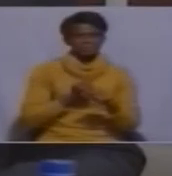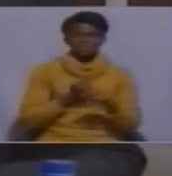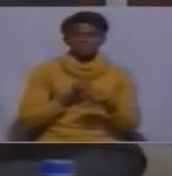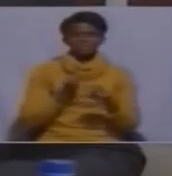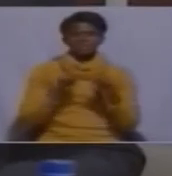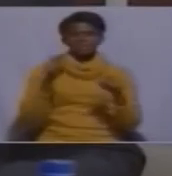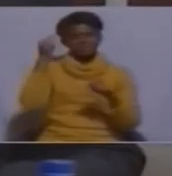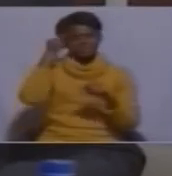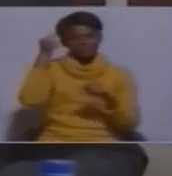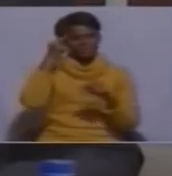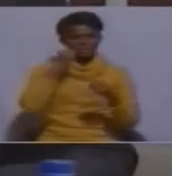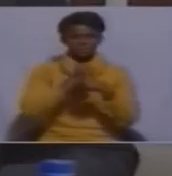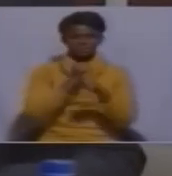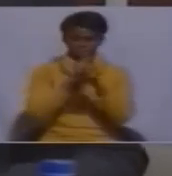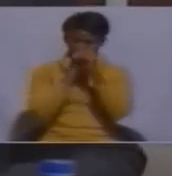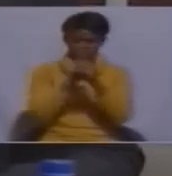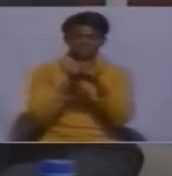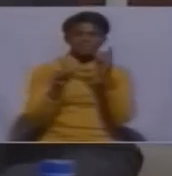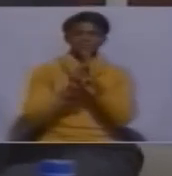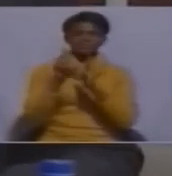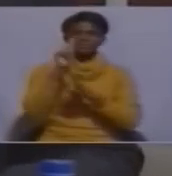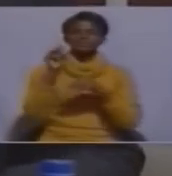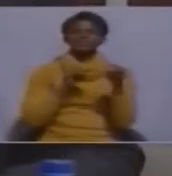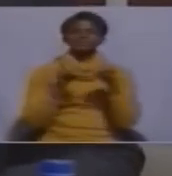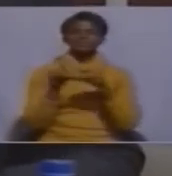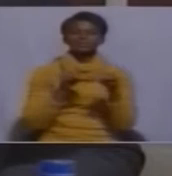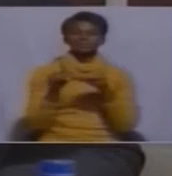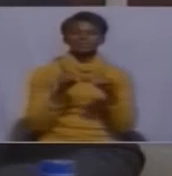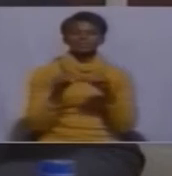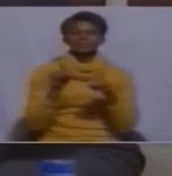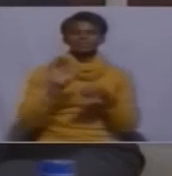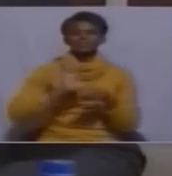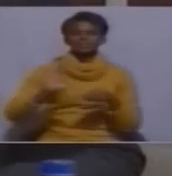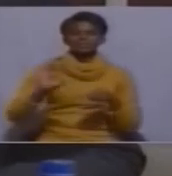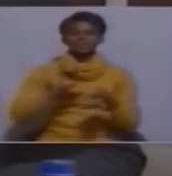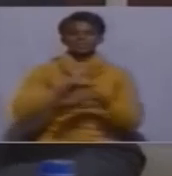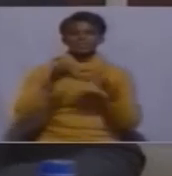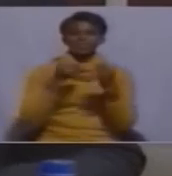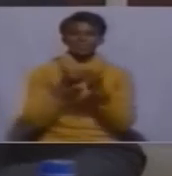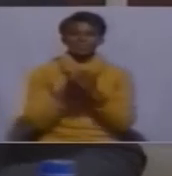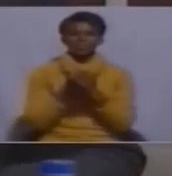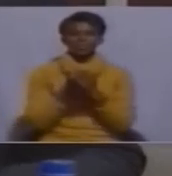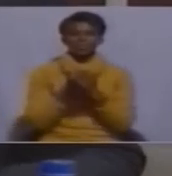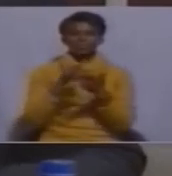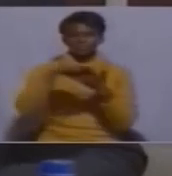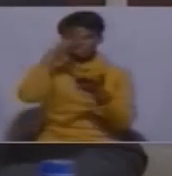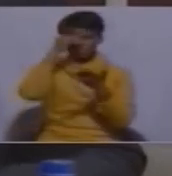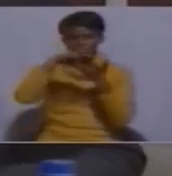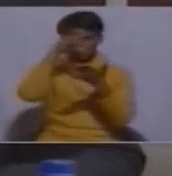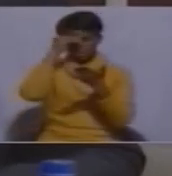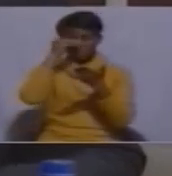government then had made a decision, or was it the university management, had made a decision to suspend the entire student union